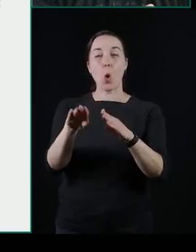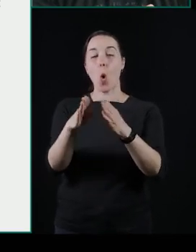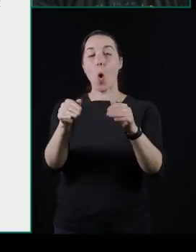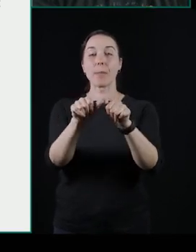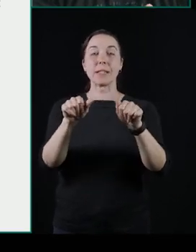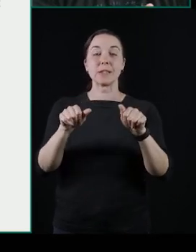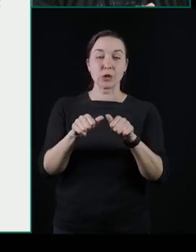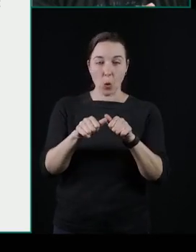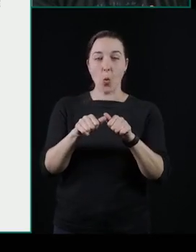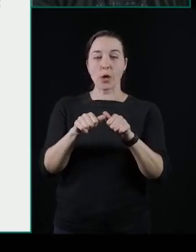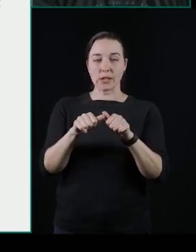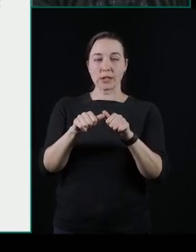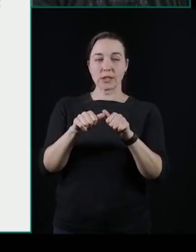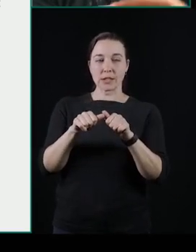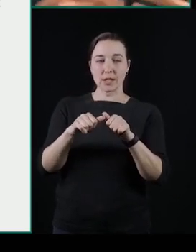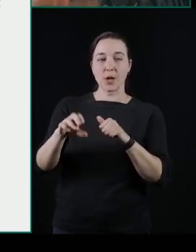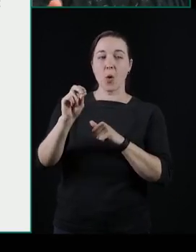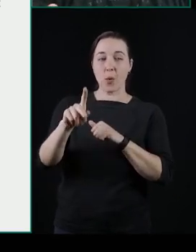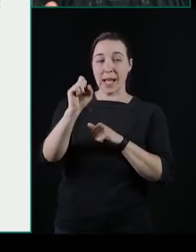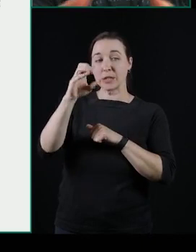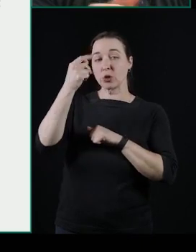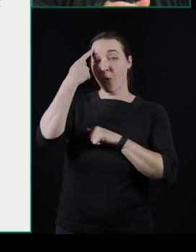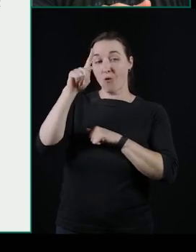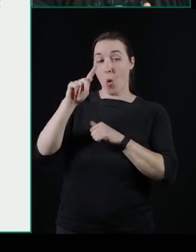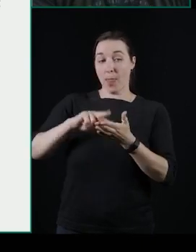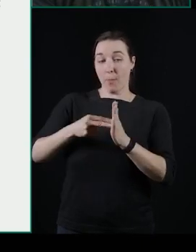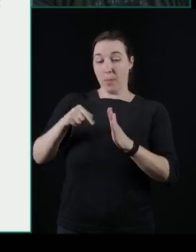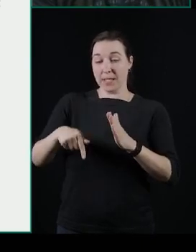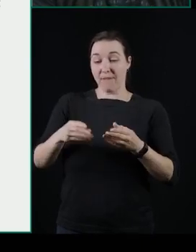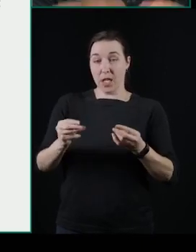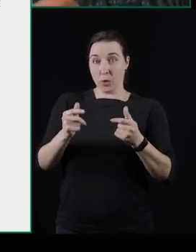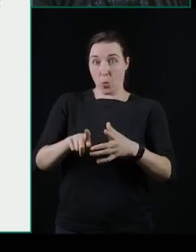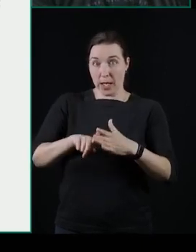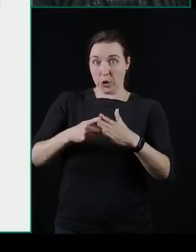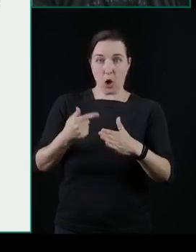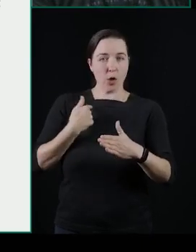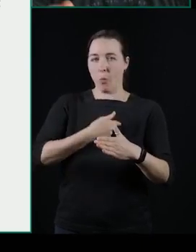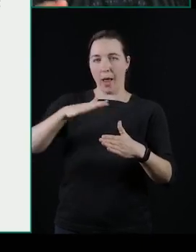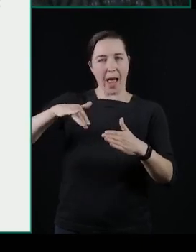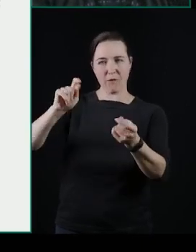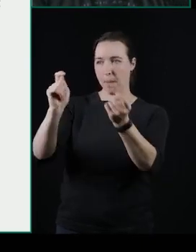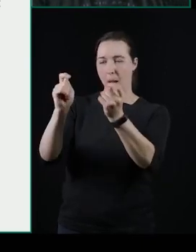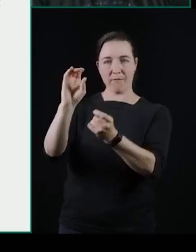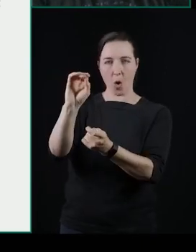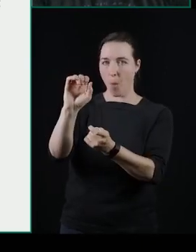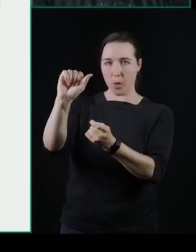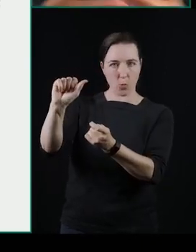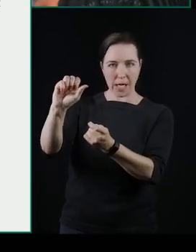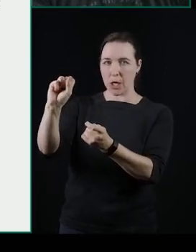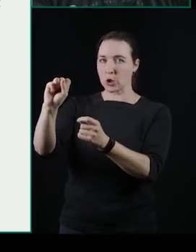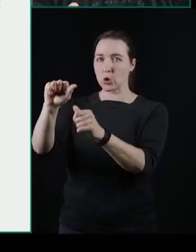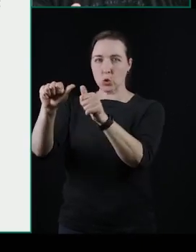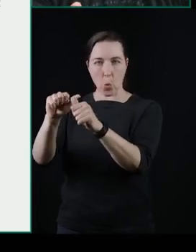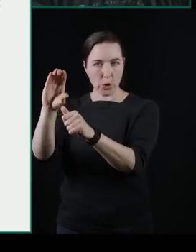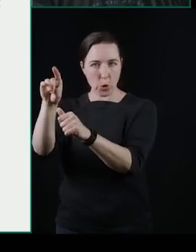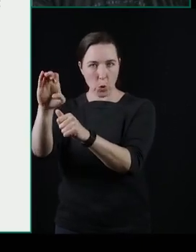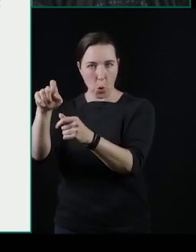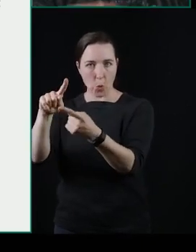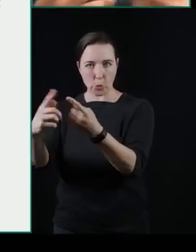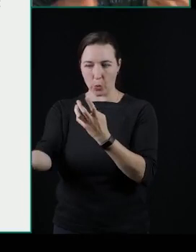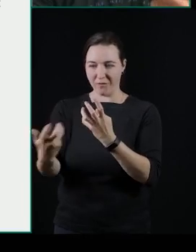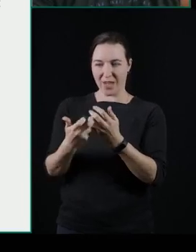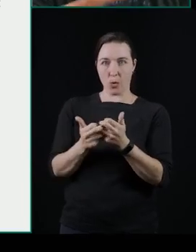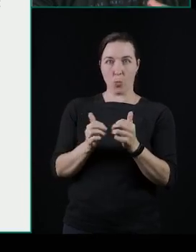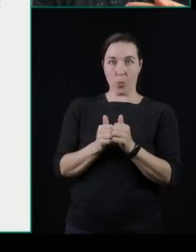open source game Open Arena, right? So for the purpose of this quick start, we have not modified Open Arena source code to work with